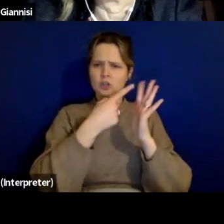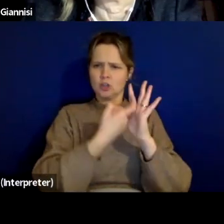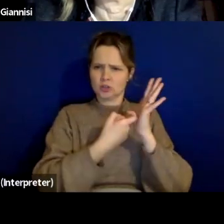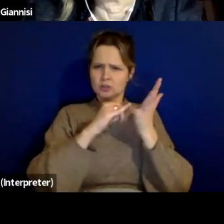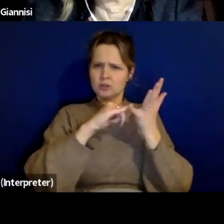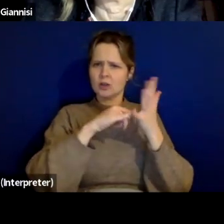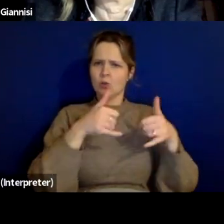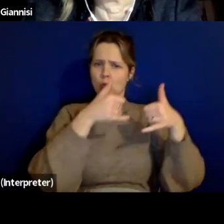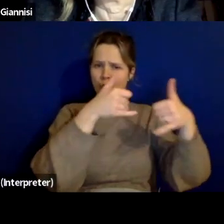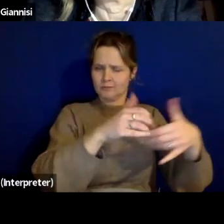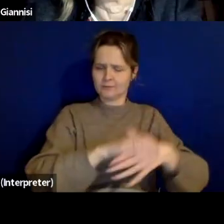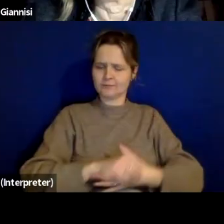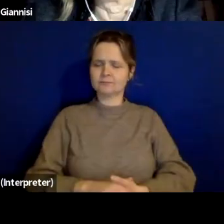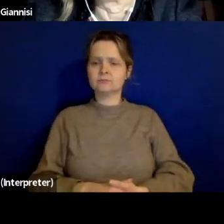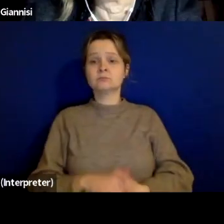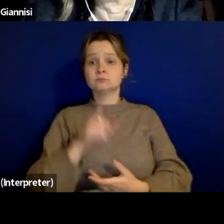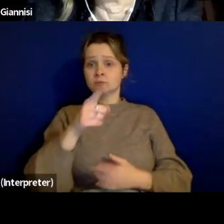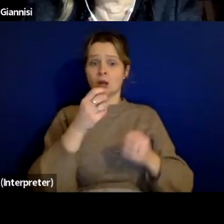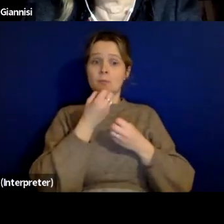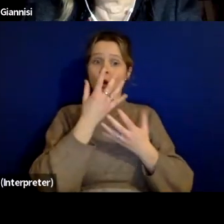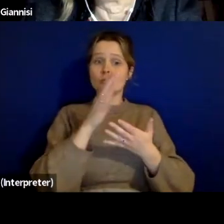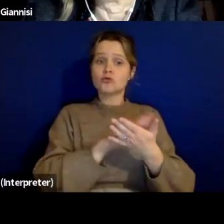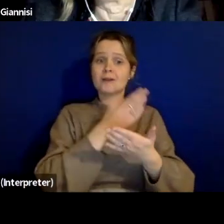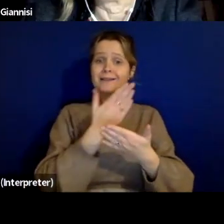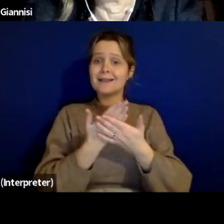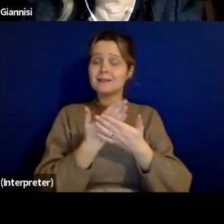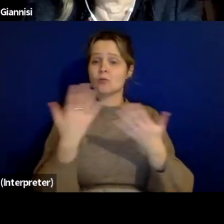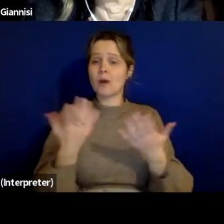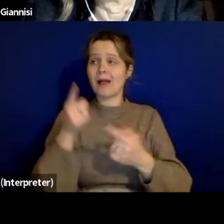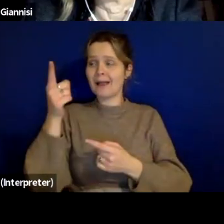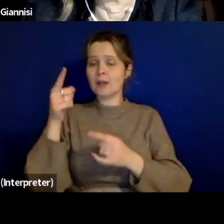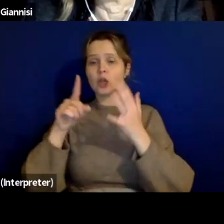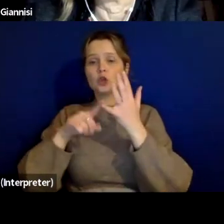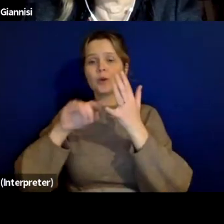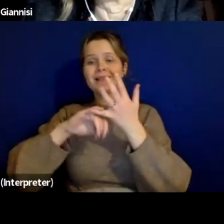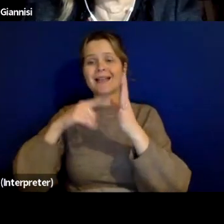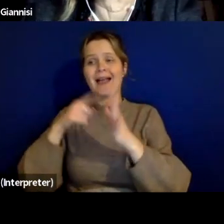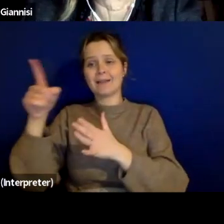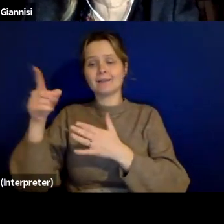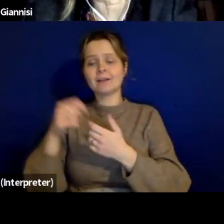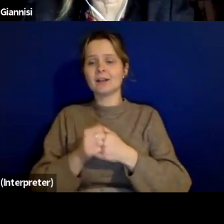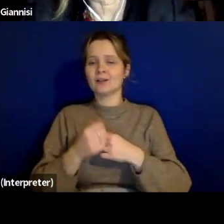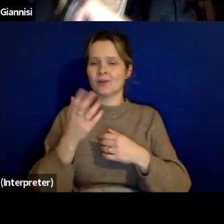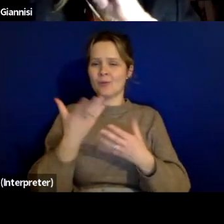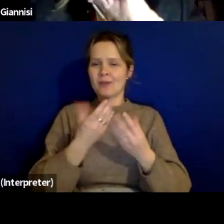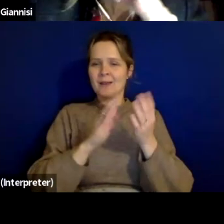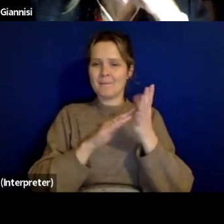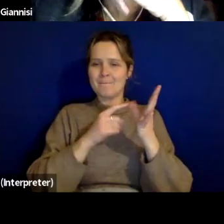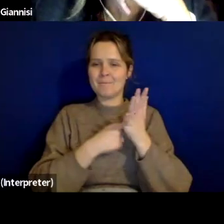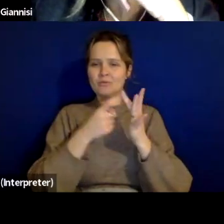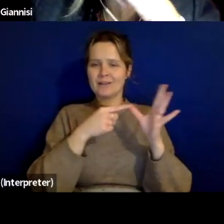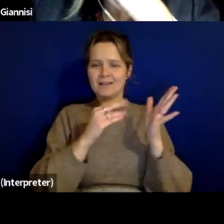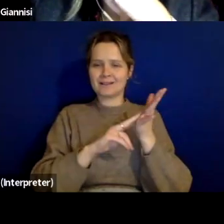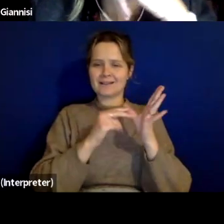Selected poems of hers have been published in the US, translated by Maria Nazos, present today, with an